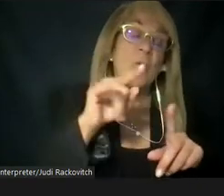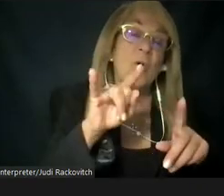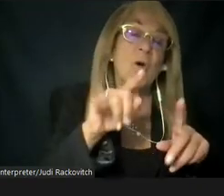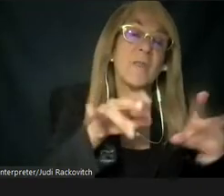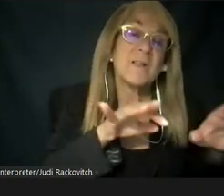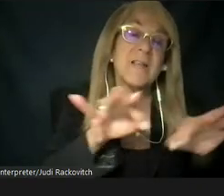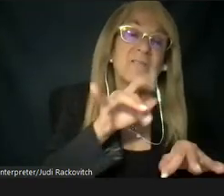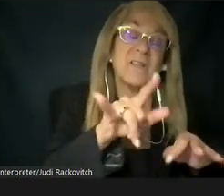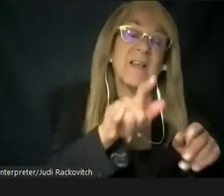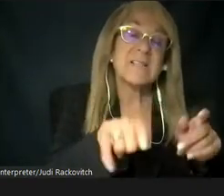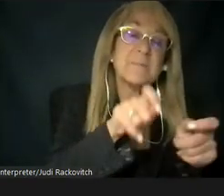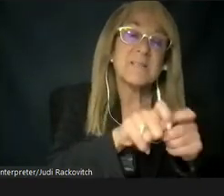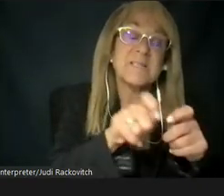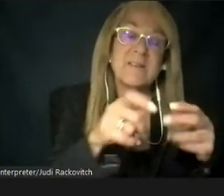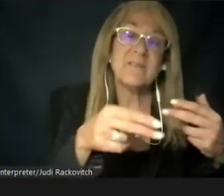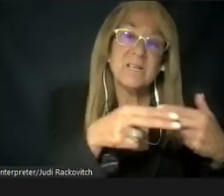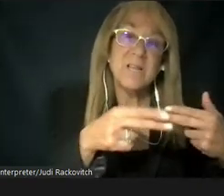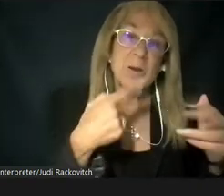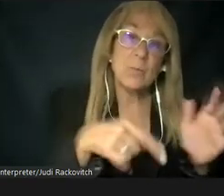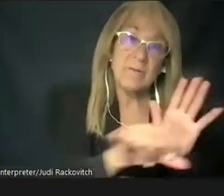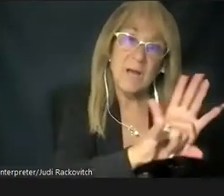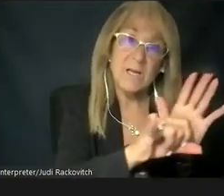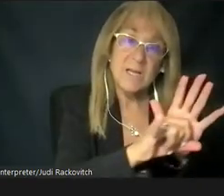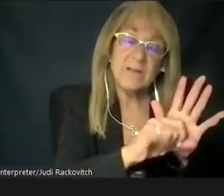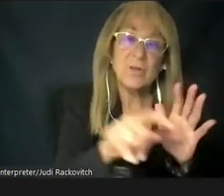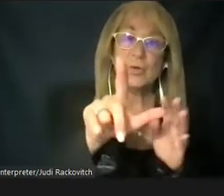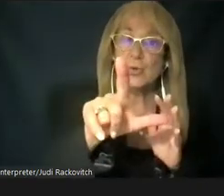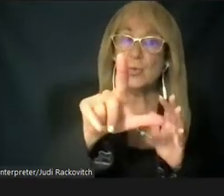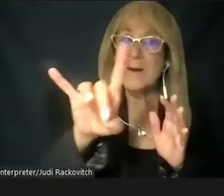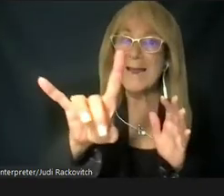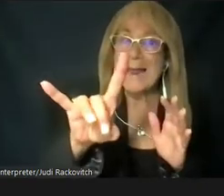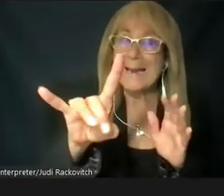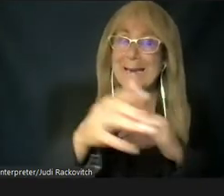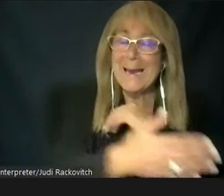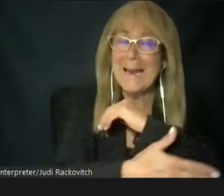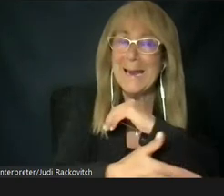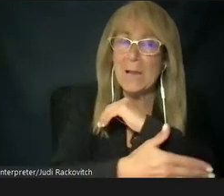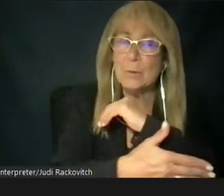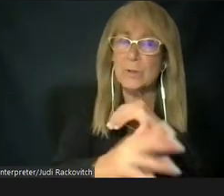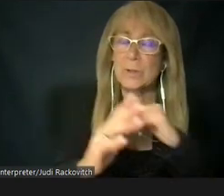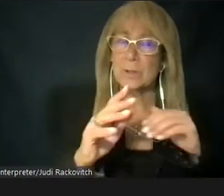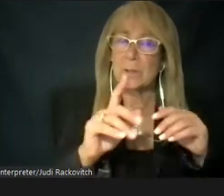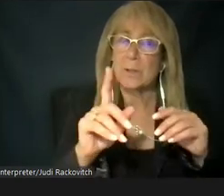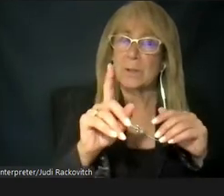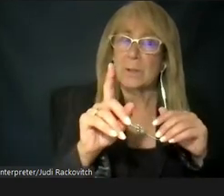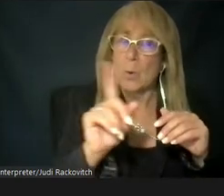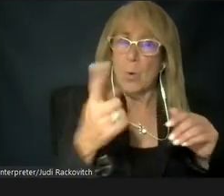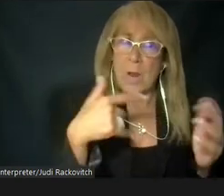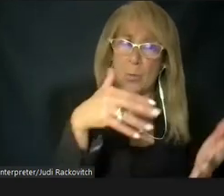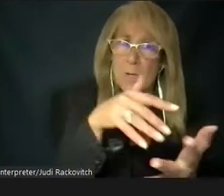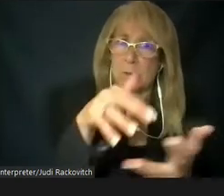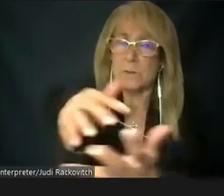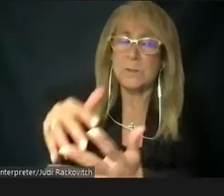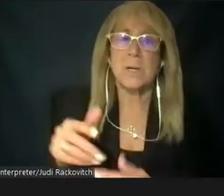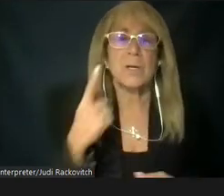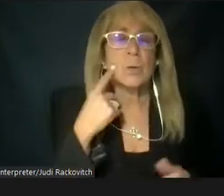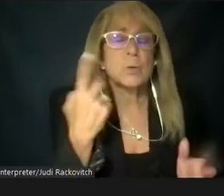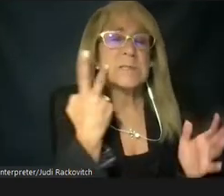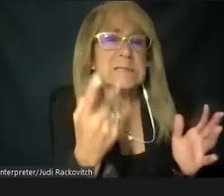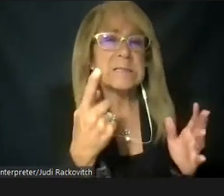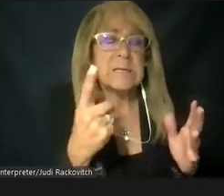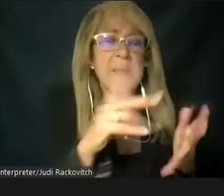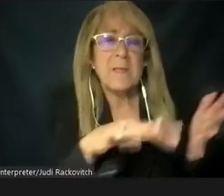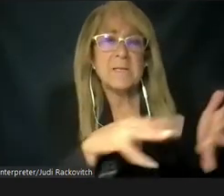justice populations in our 28-county study area. As noted earlier, as you can see in this table, over